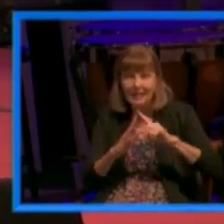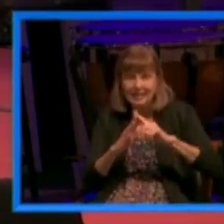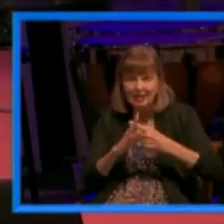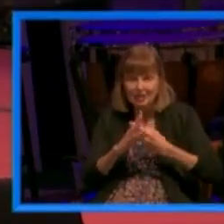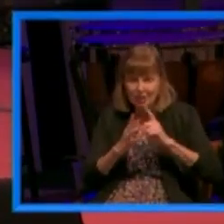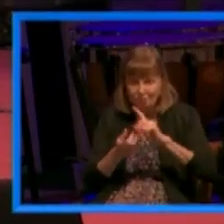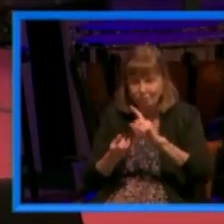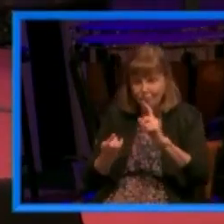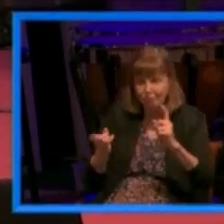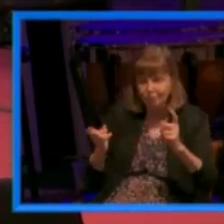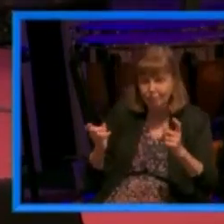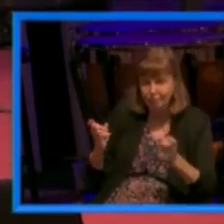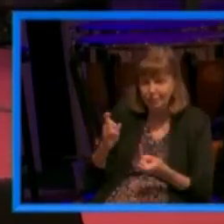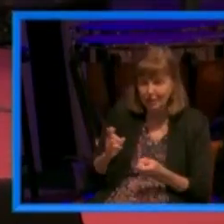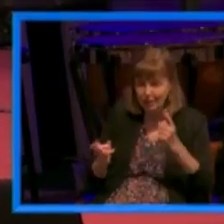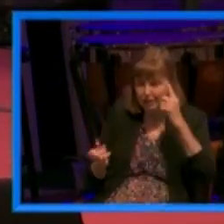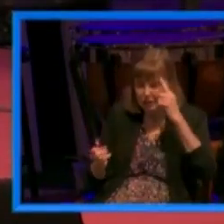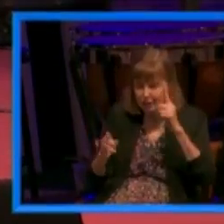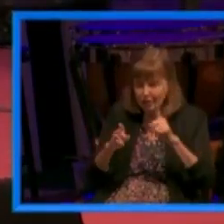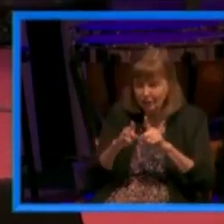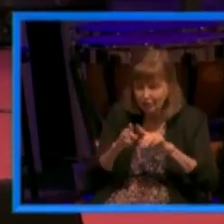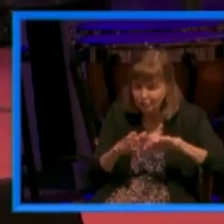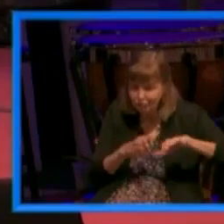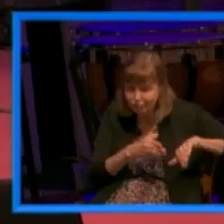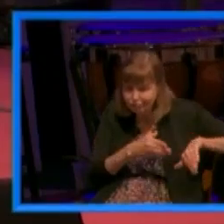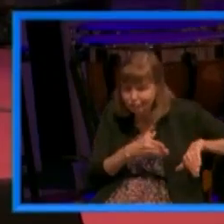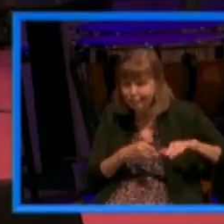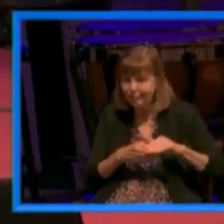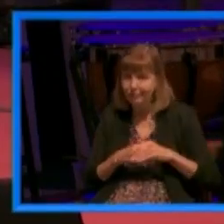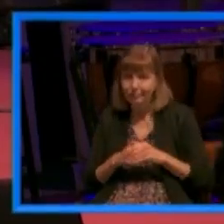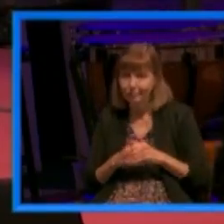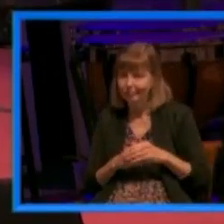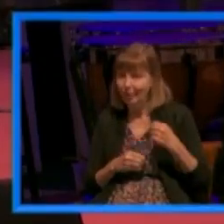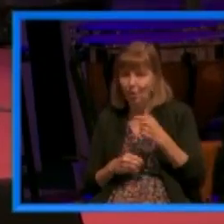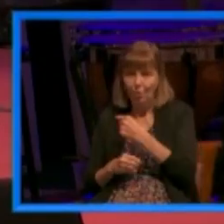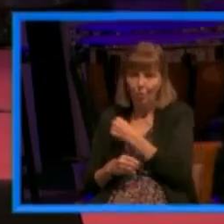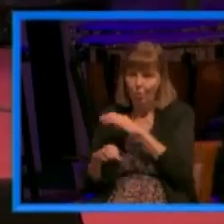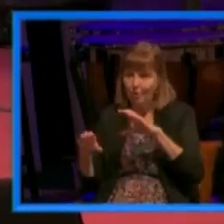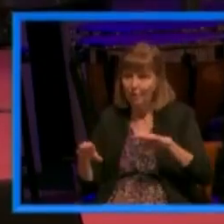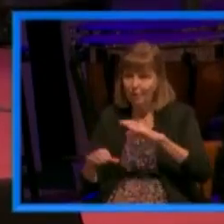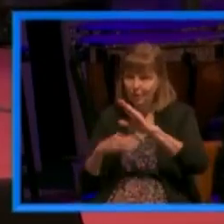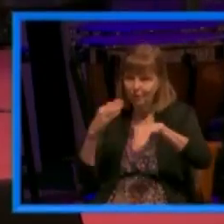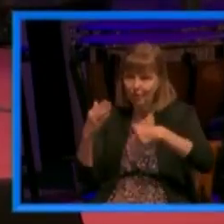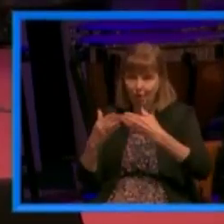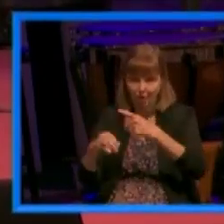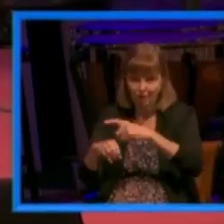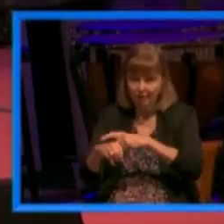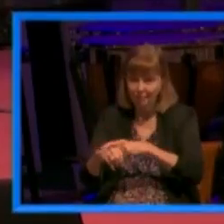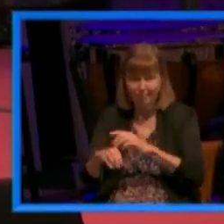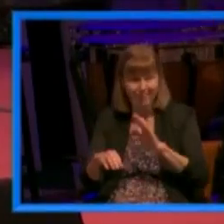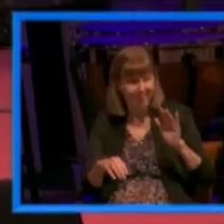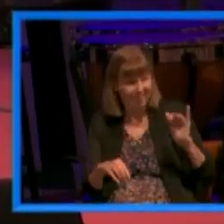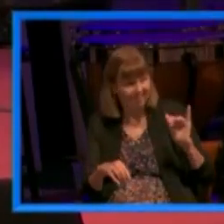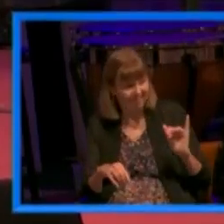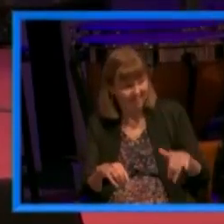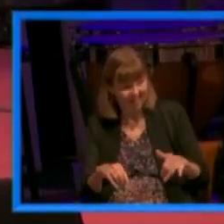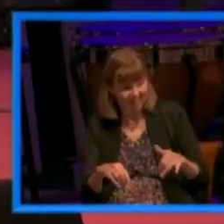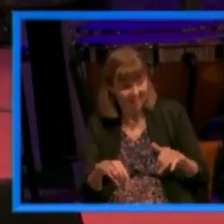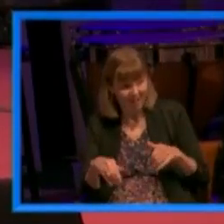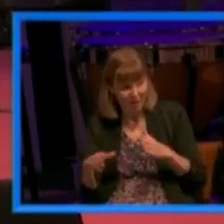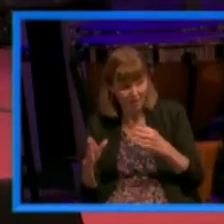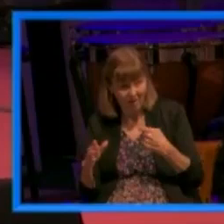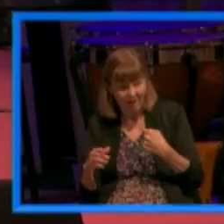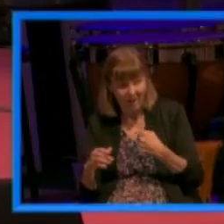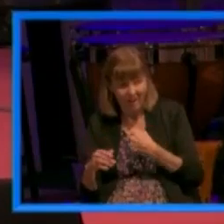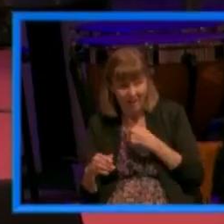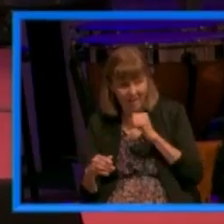their agreement. We do this all the time. You might say, well, I don't do it in that way. Shave a little bit off the taxes. Everybody's